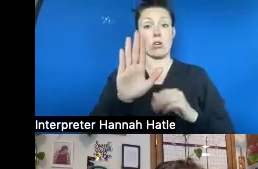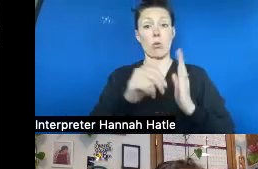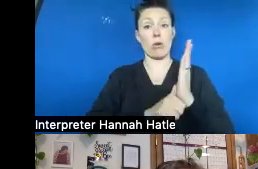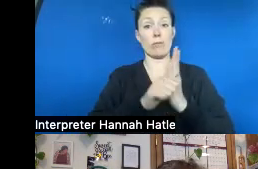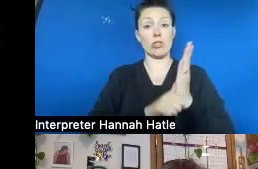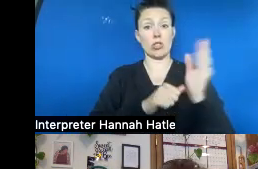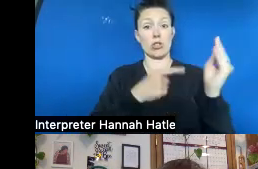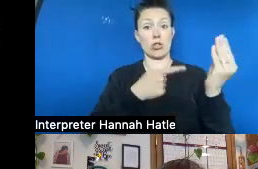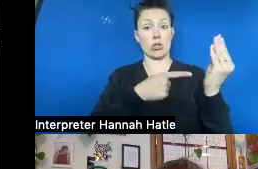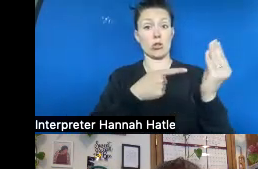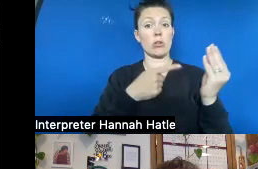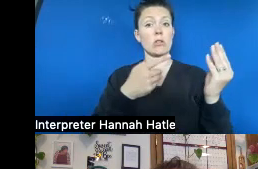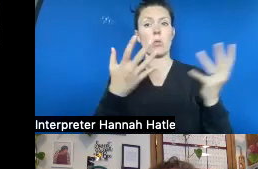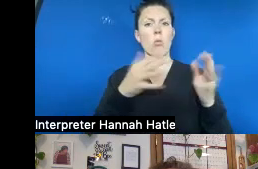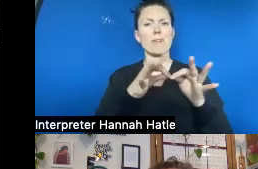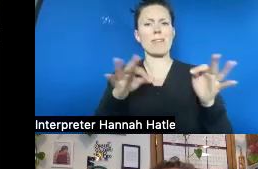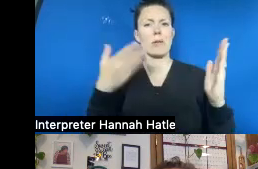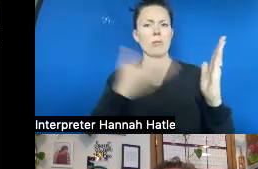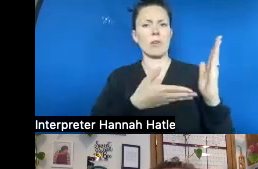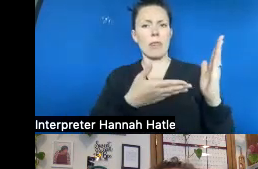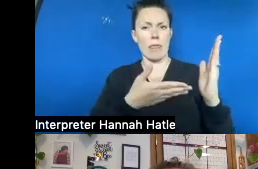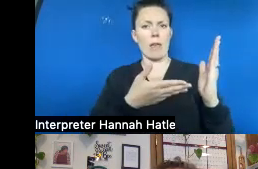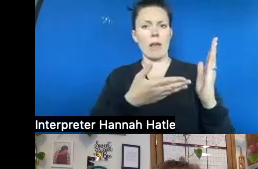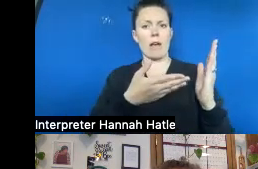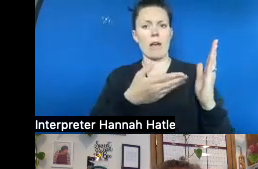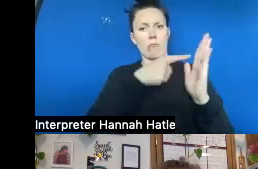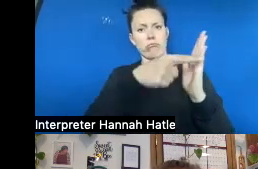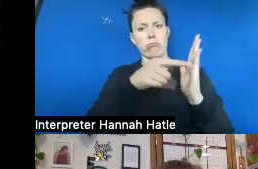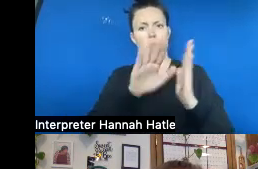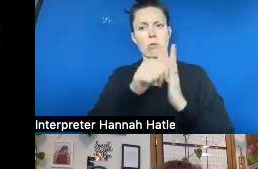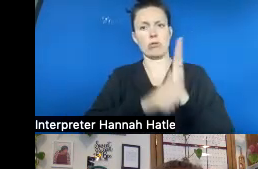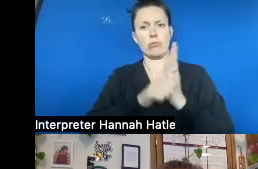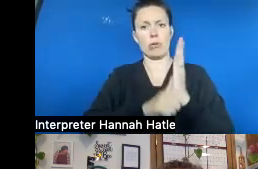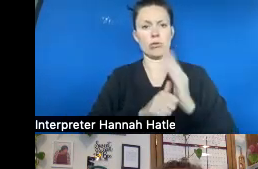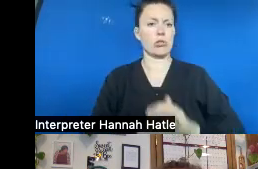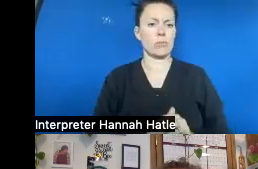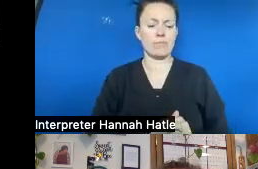with me, but what does the language look like in our brochures, right?